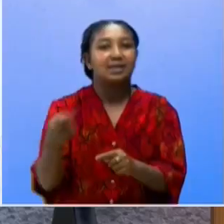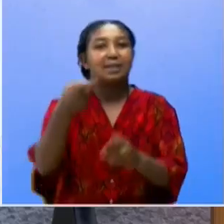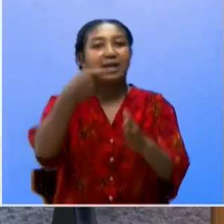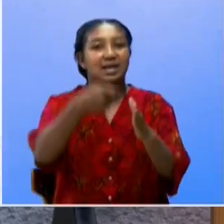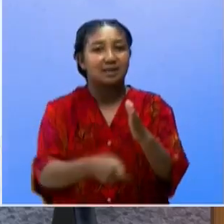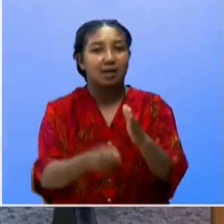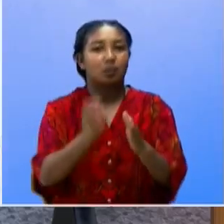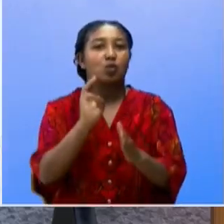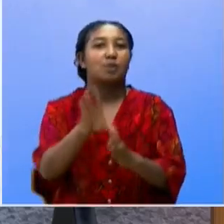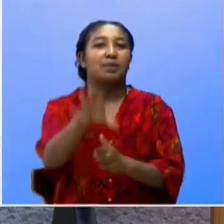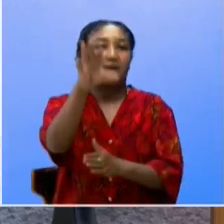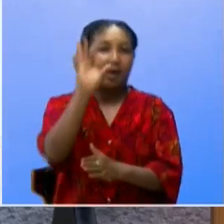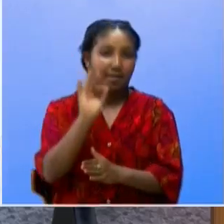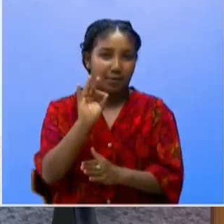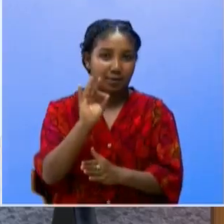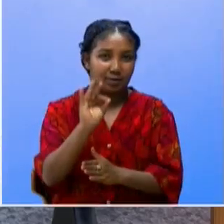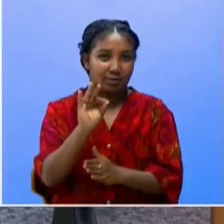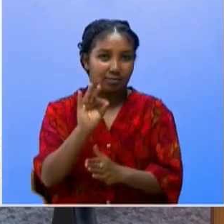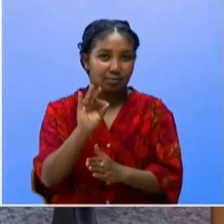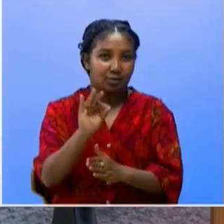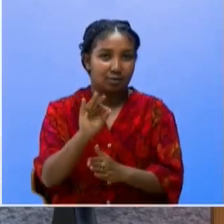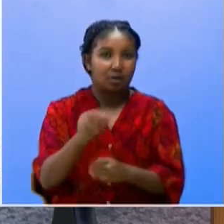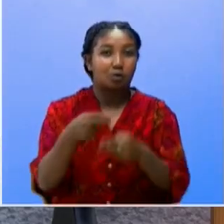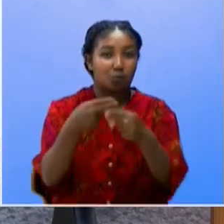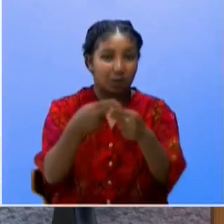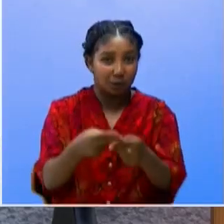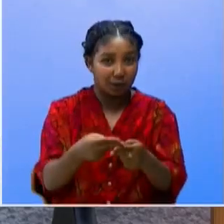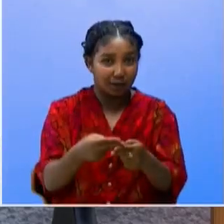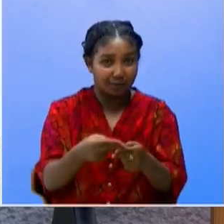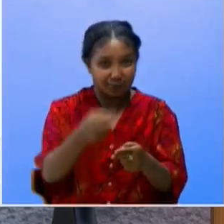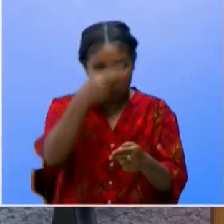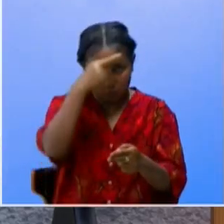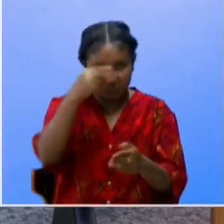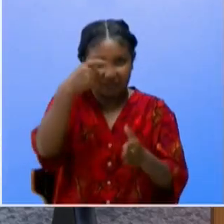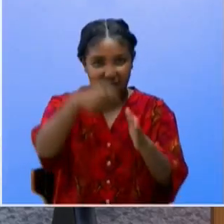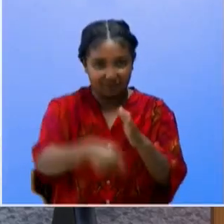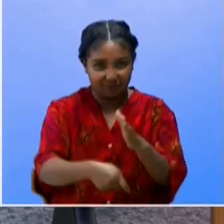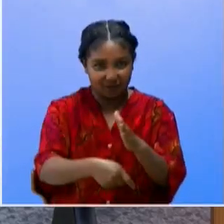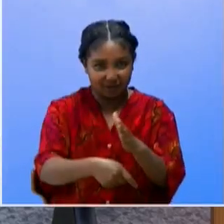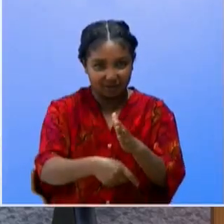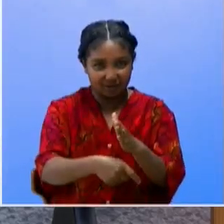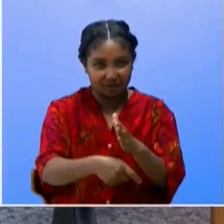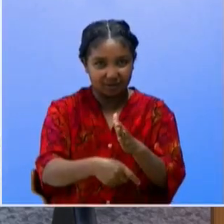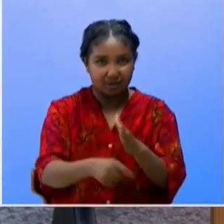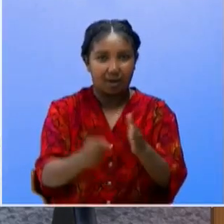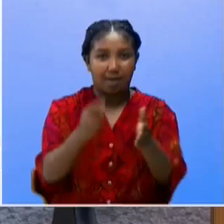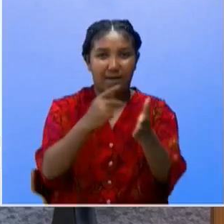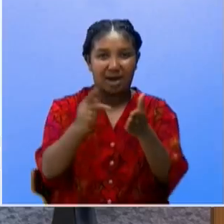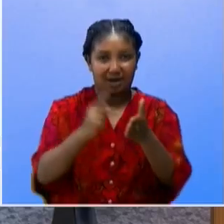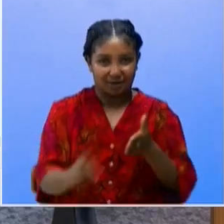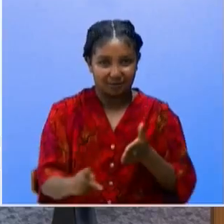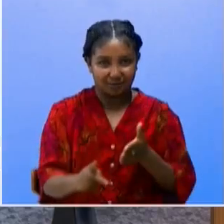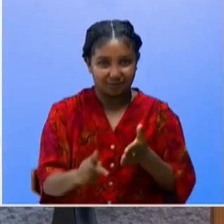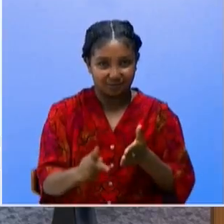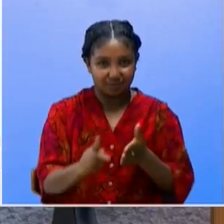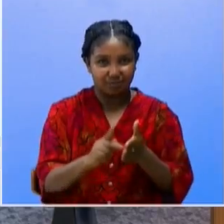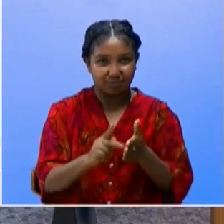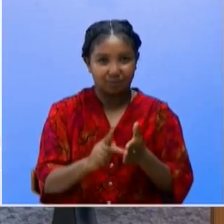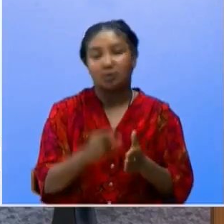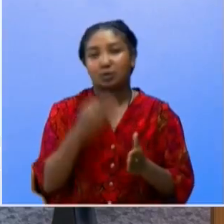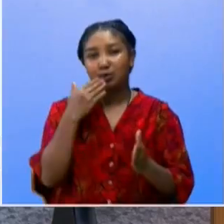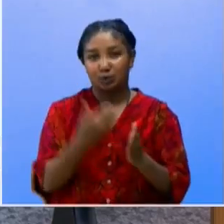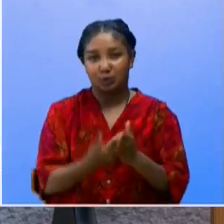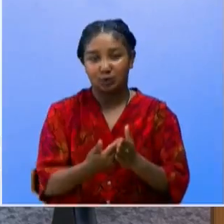result will be happened. That's why we said cause and effect paragraph. Isn't it?